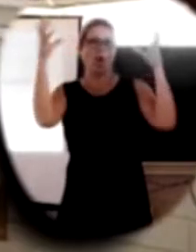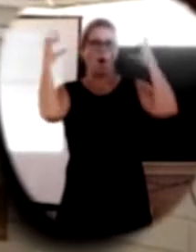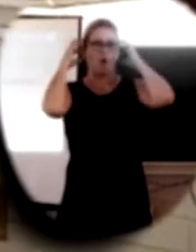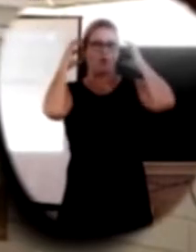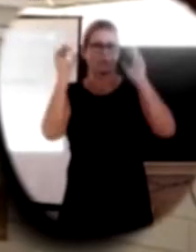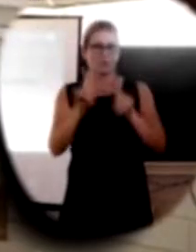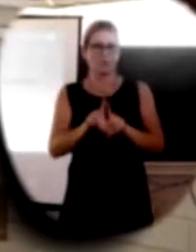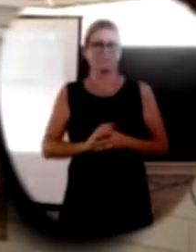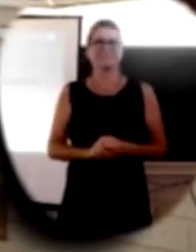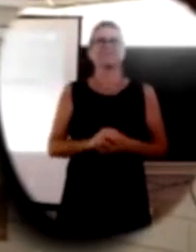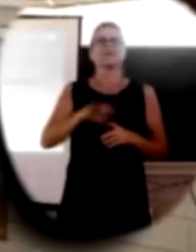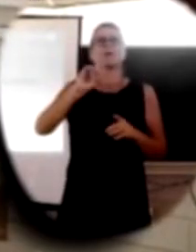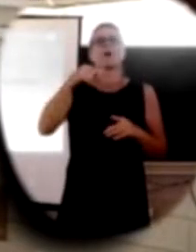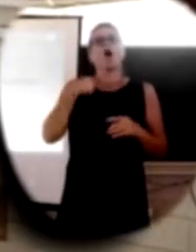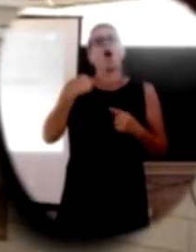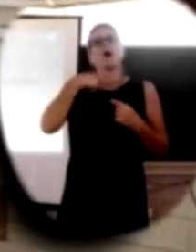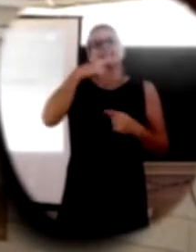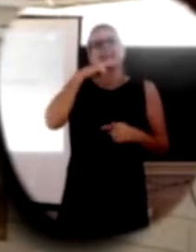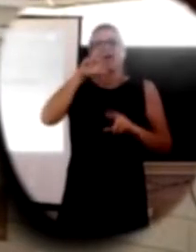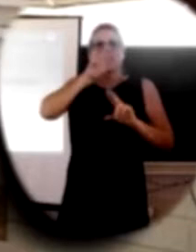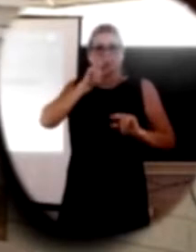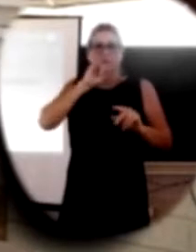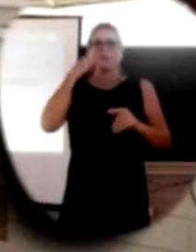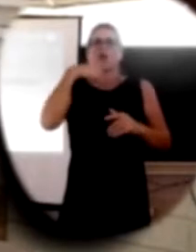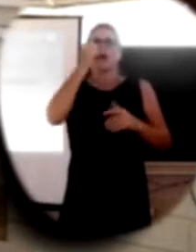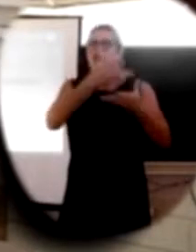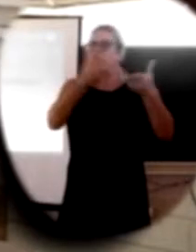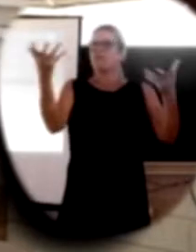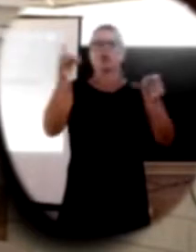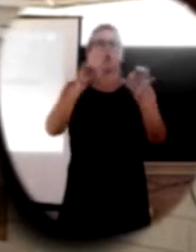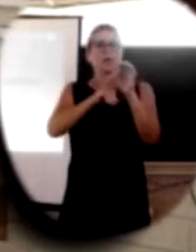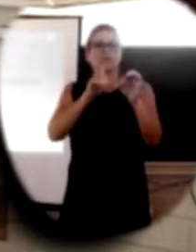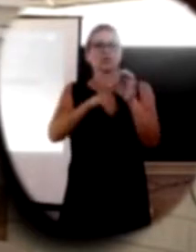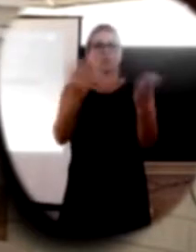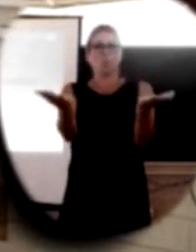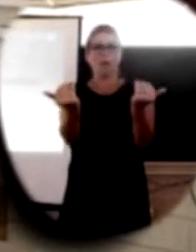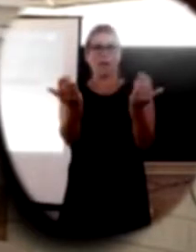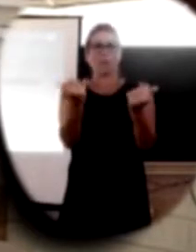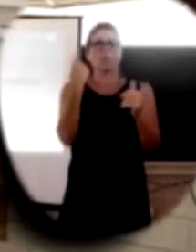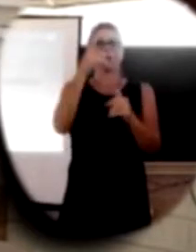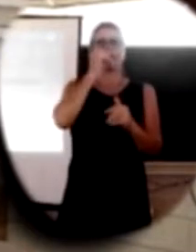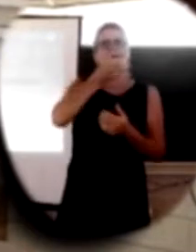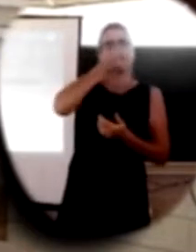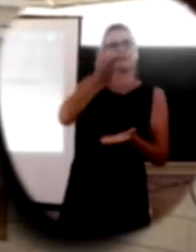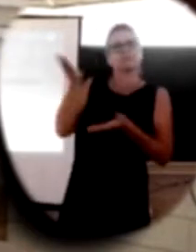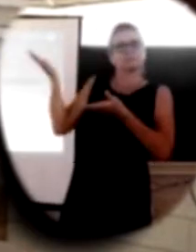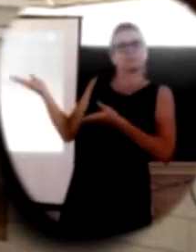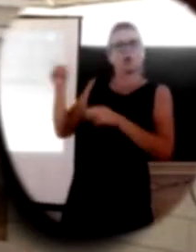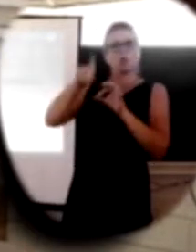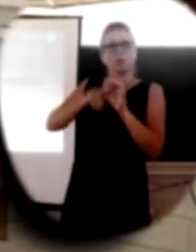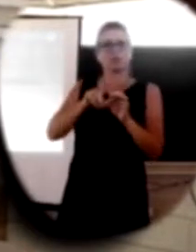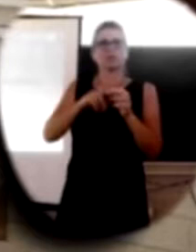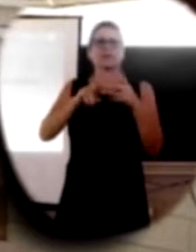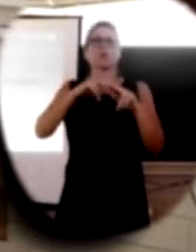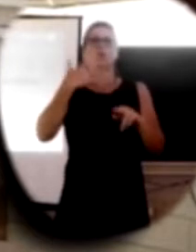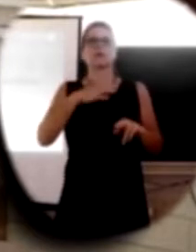And so I thought I'll say a few things and then I'll open the floor to parents or so on who may have questions for our senior clinicians and wanted to ask some